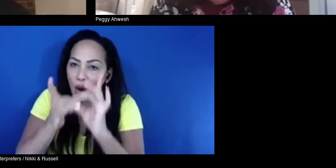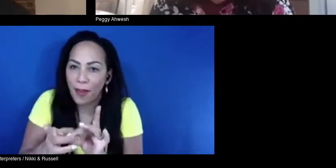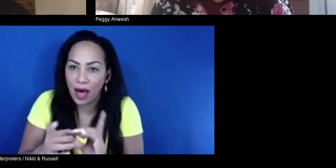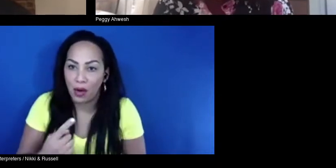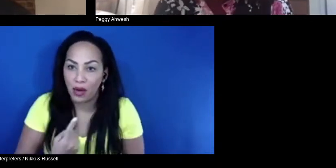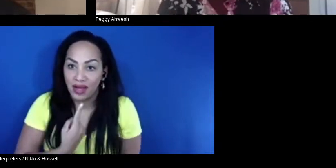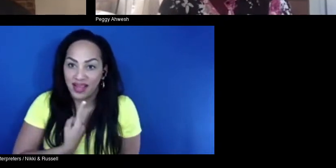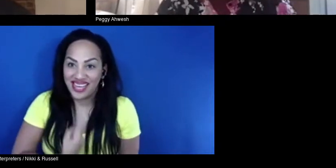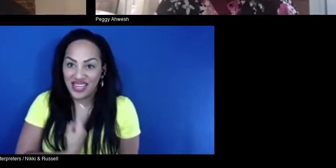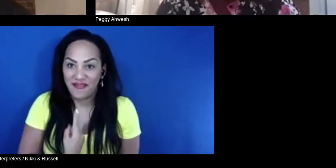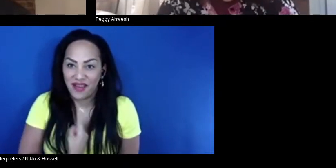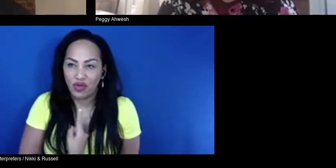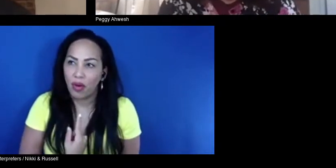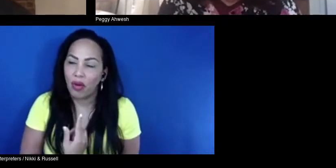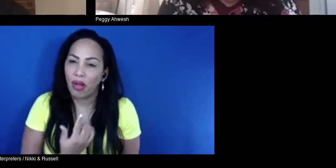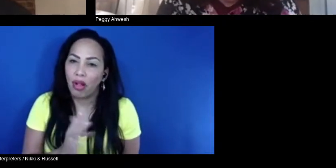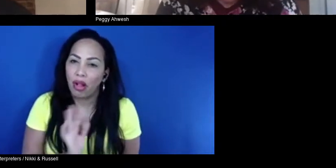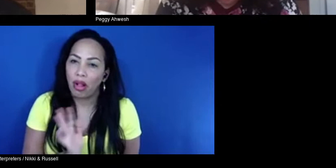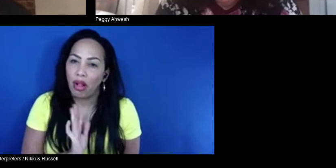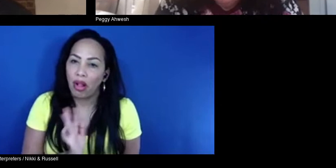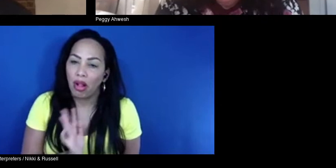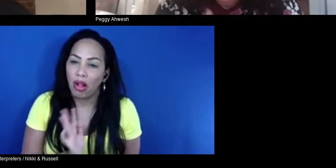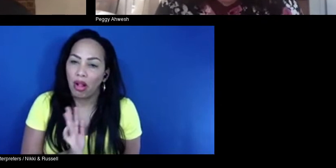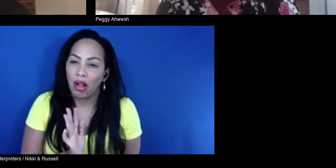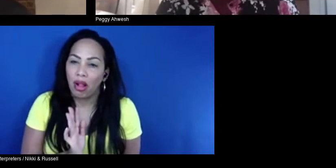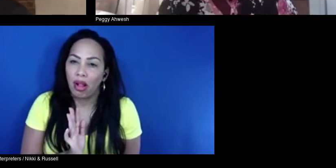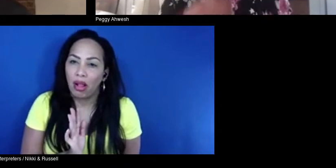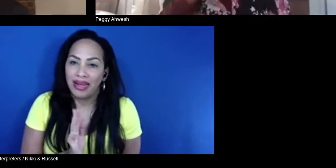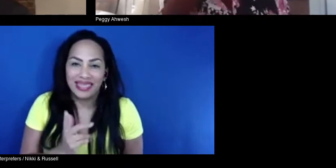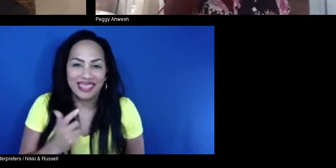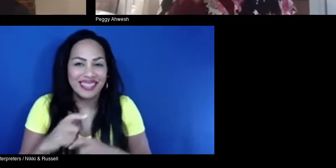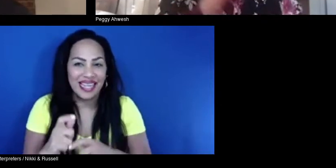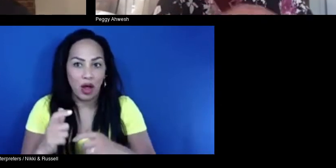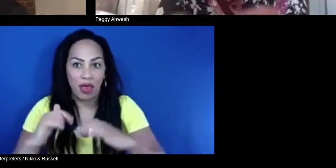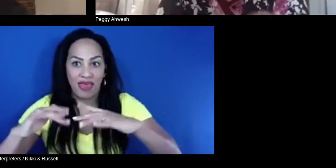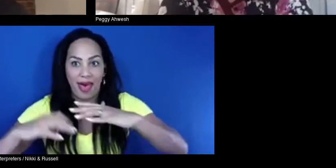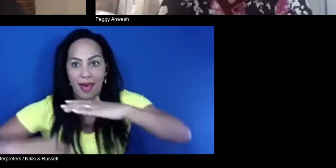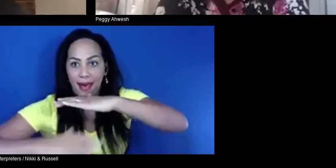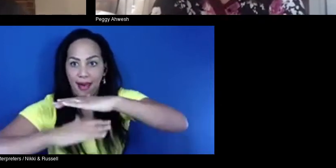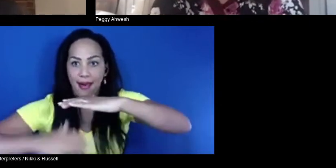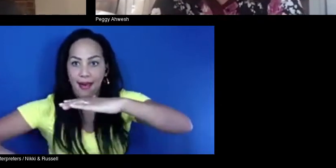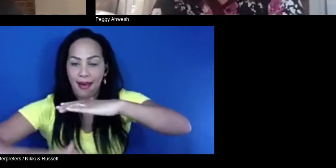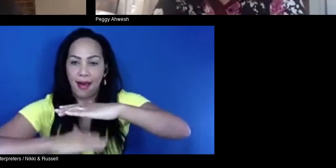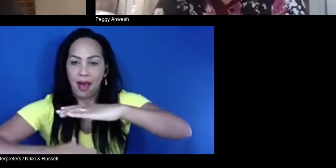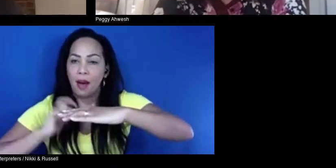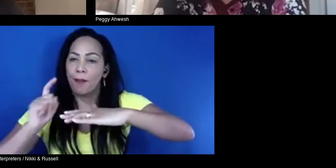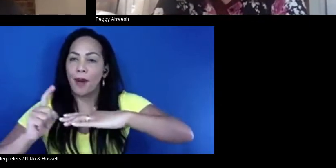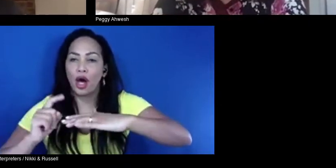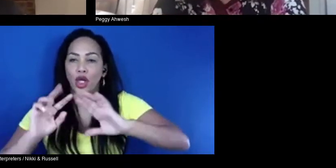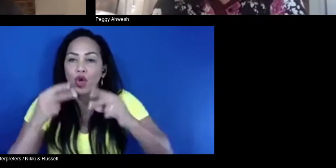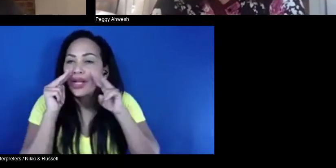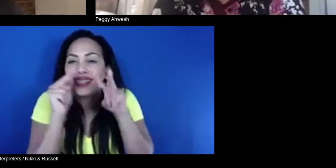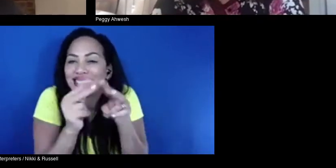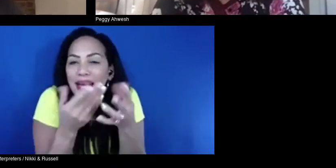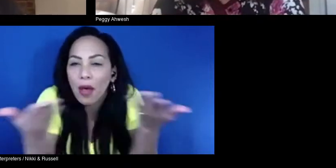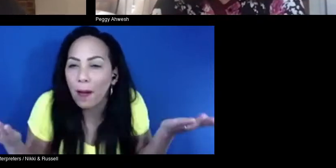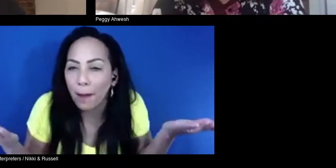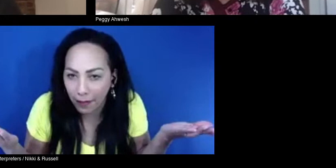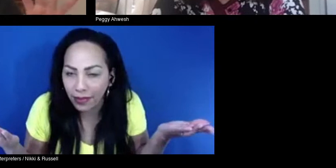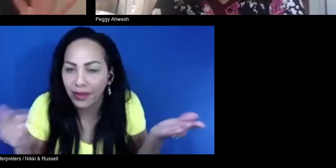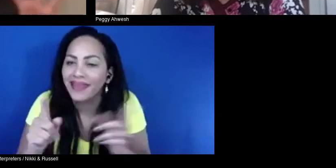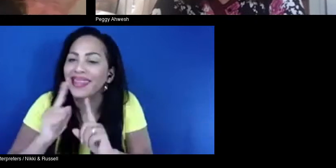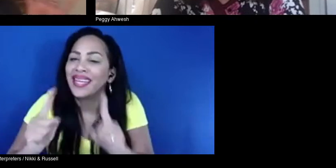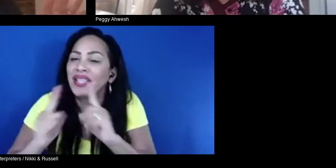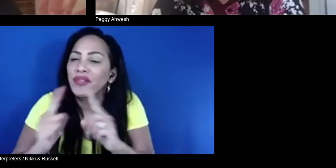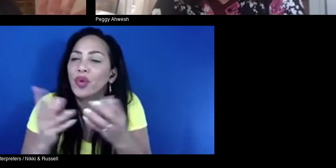women, but they're not in the picture. Yeah, I mean, in the interview with John David, you say that these